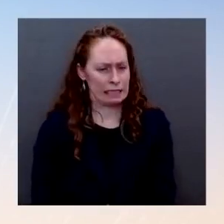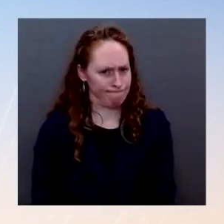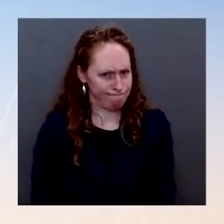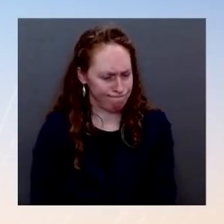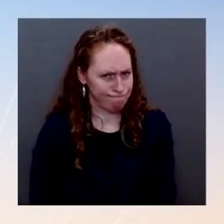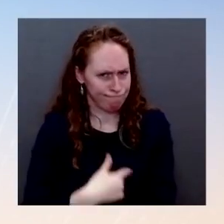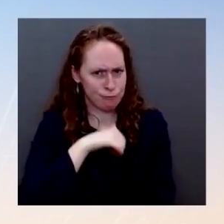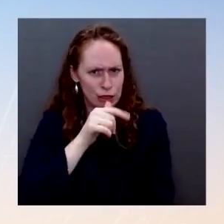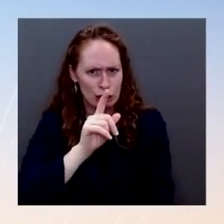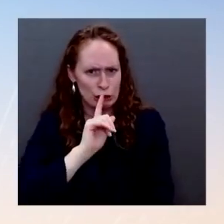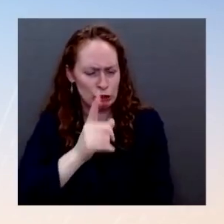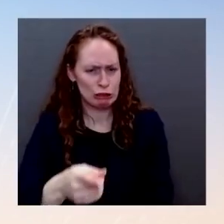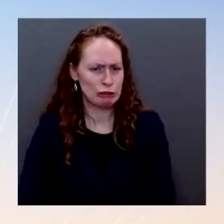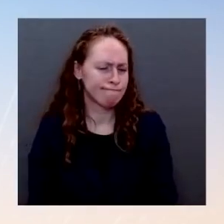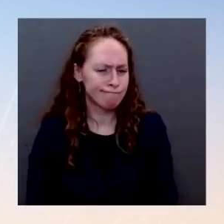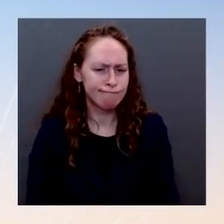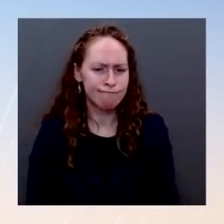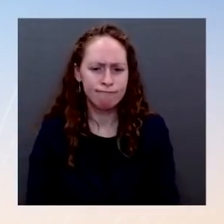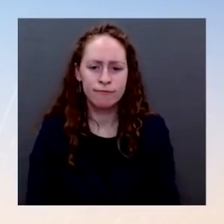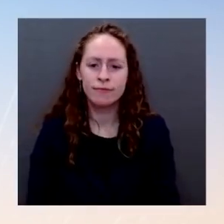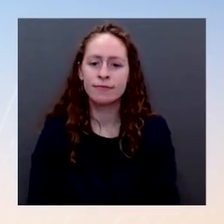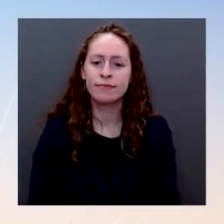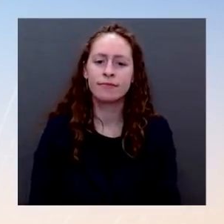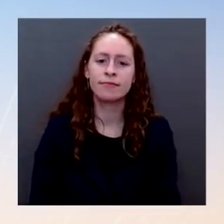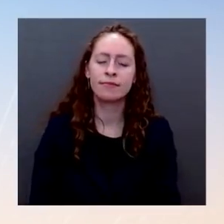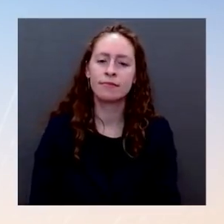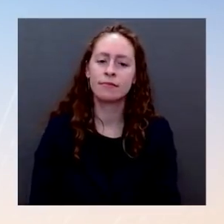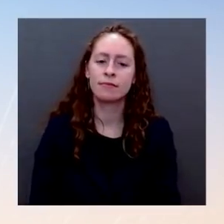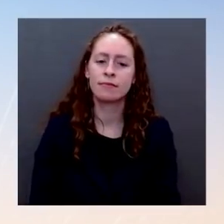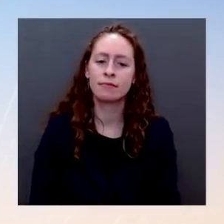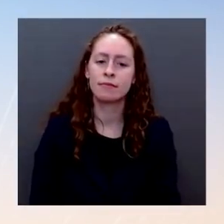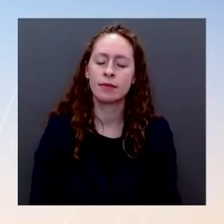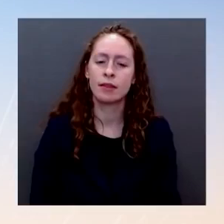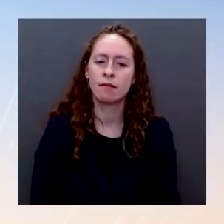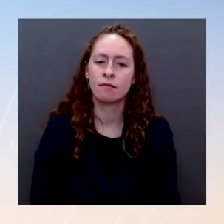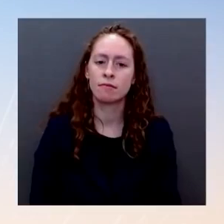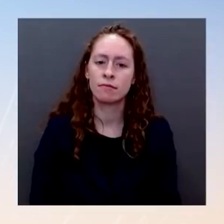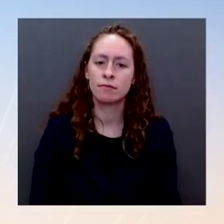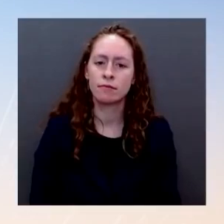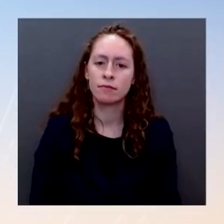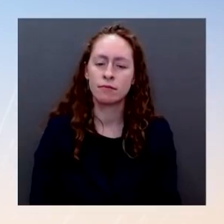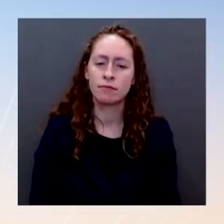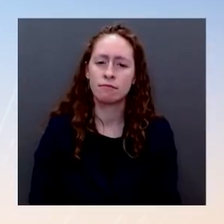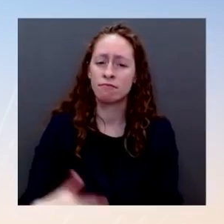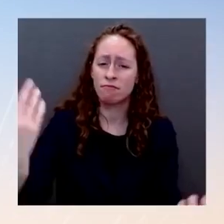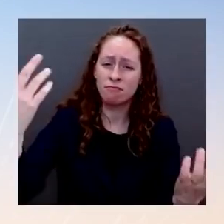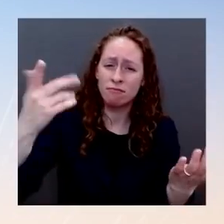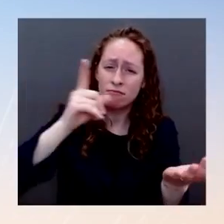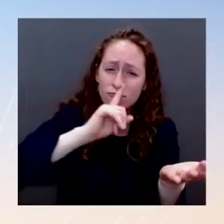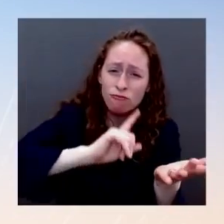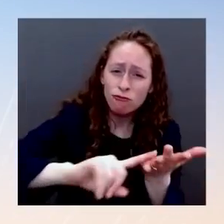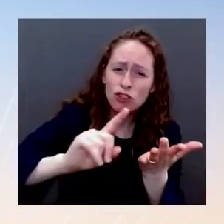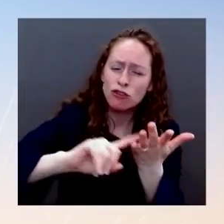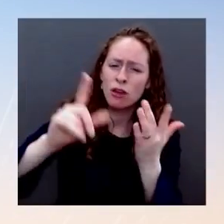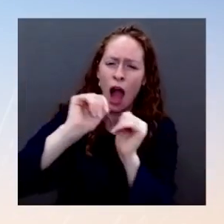either $1, like some other countries have done, or free for everyone? Well, we've looked at a range of options. I would say